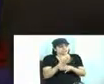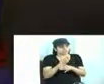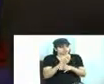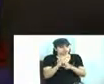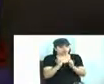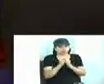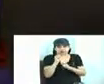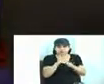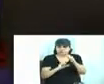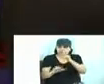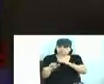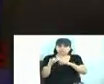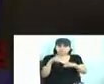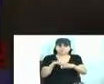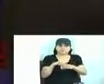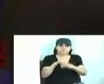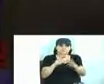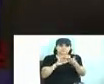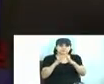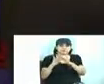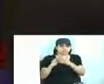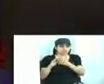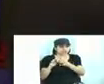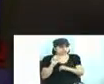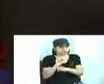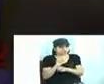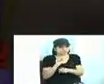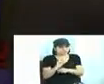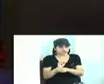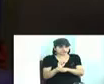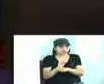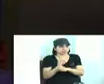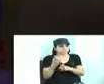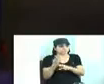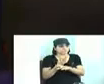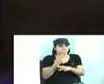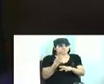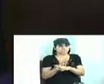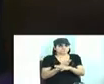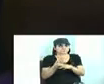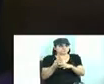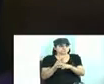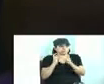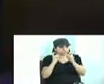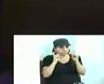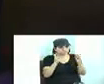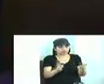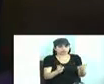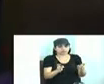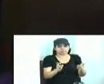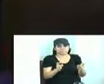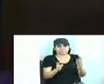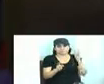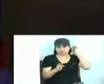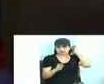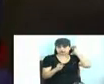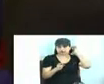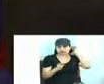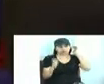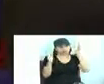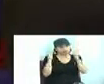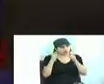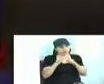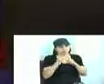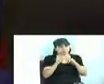another, in community, working and using our gifts in order to bring healing to and hope to the